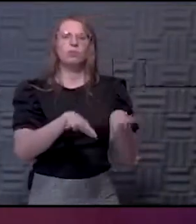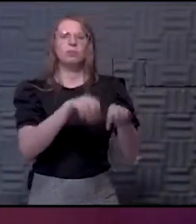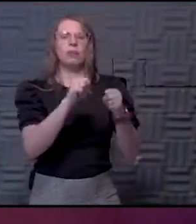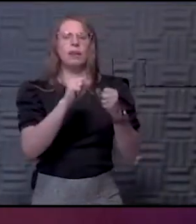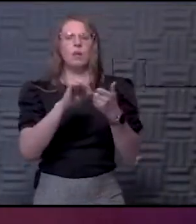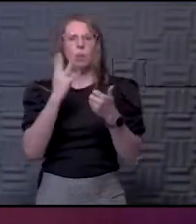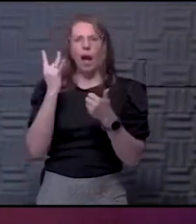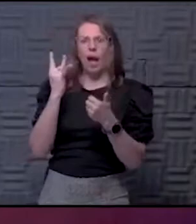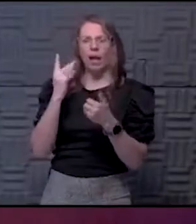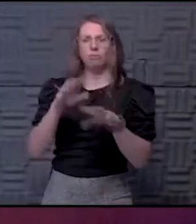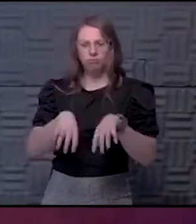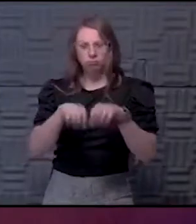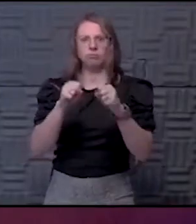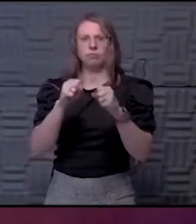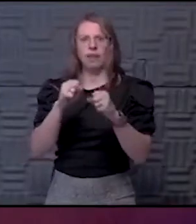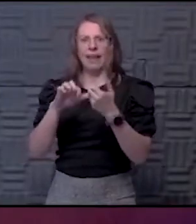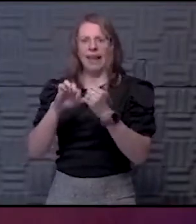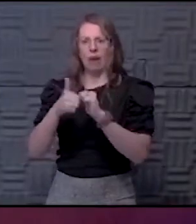played out.